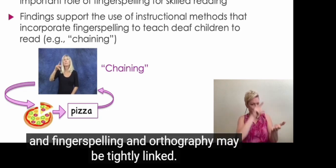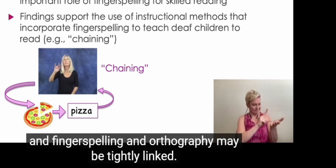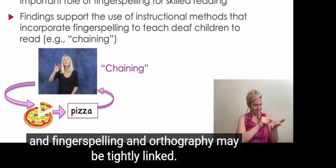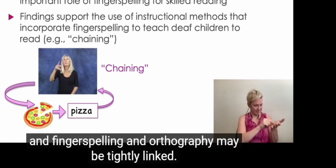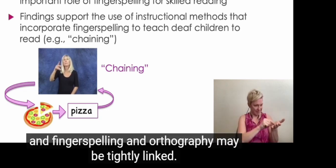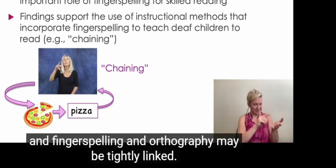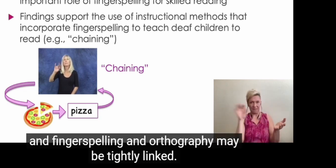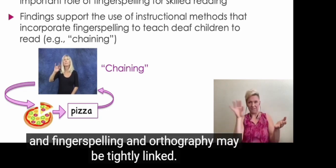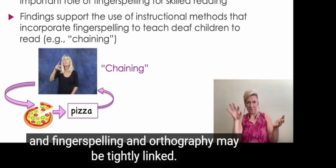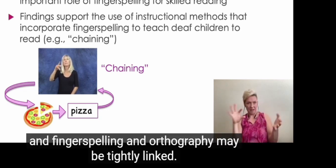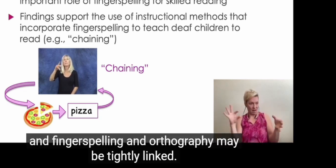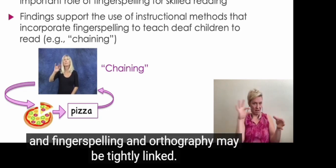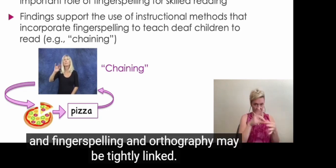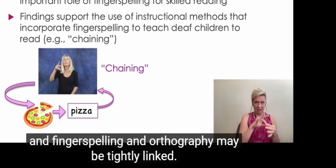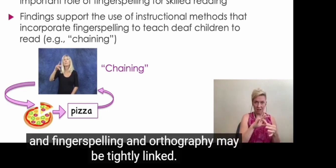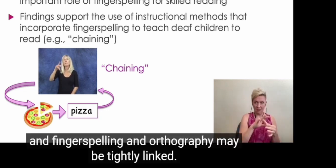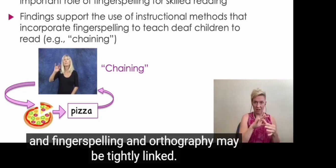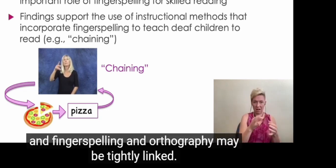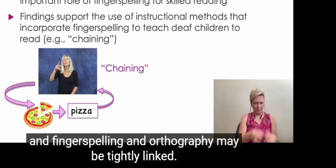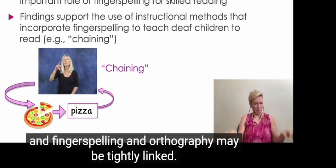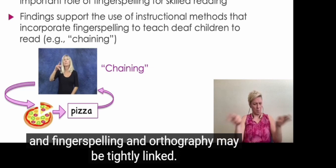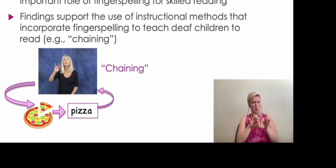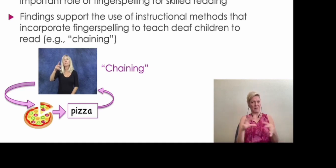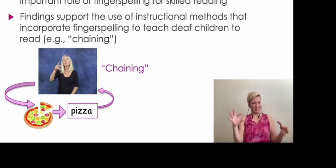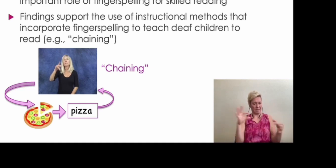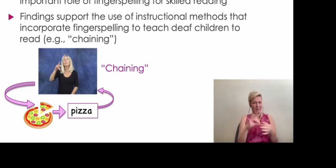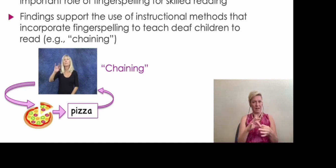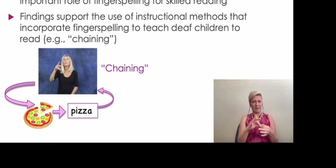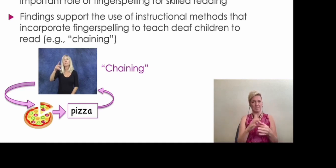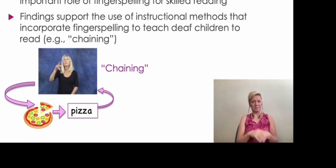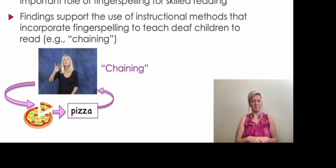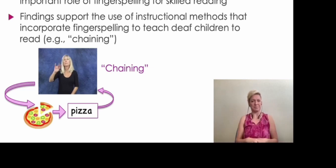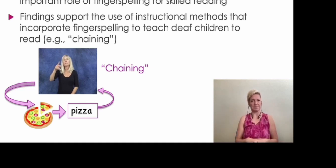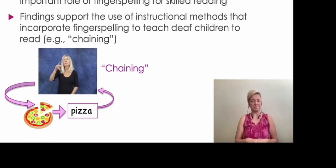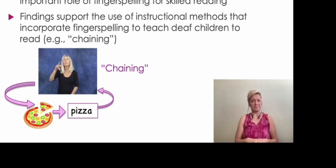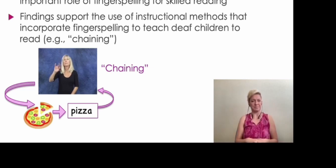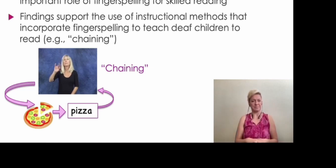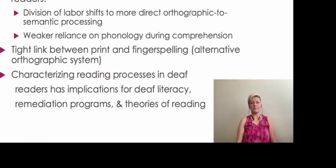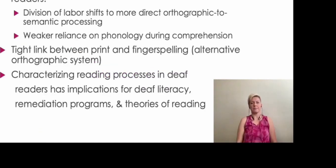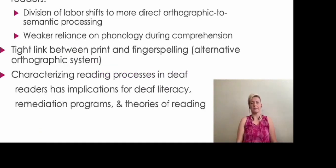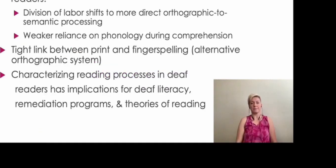and orthography may be tightly linked.